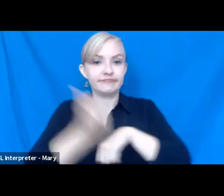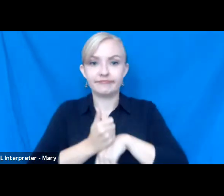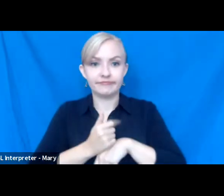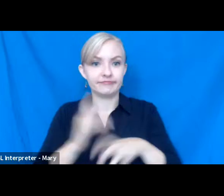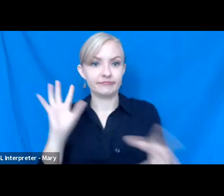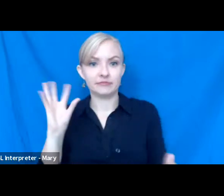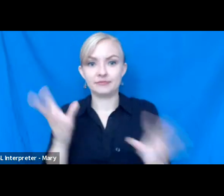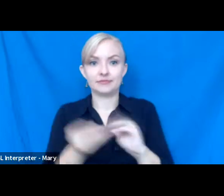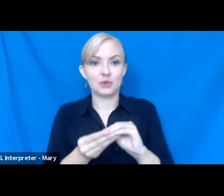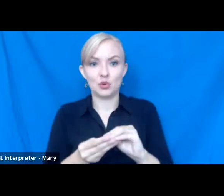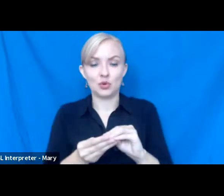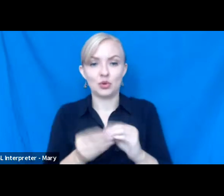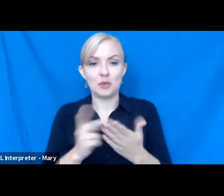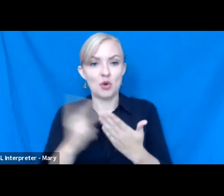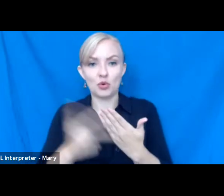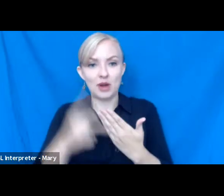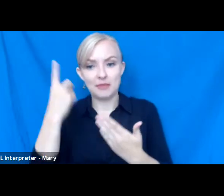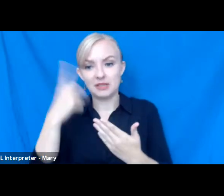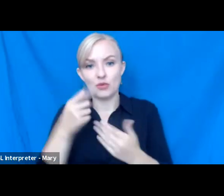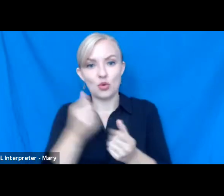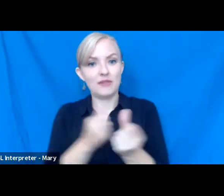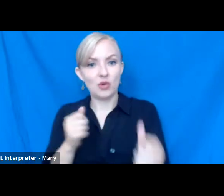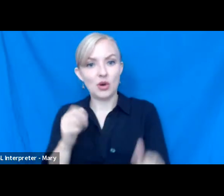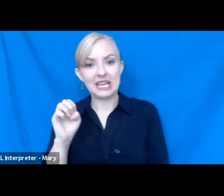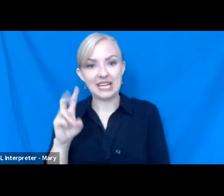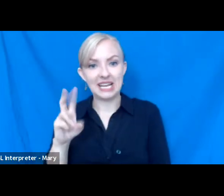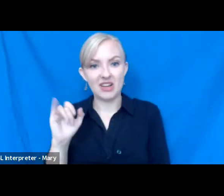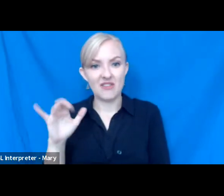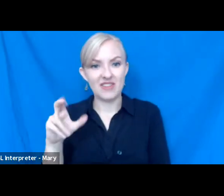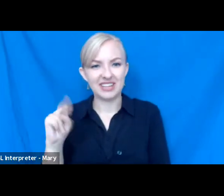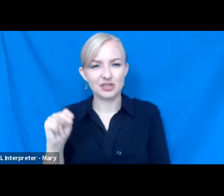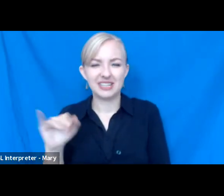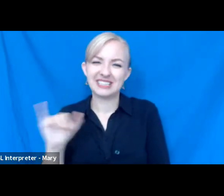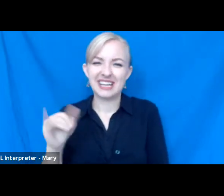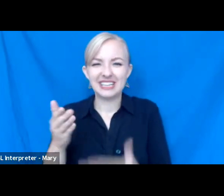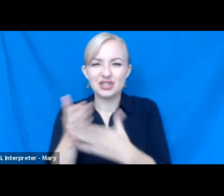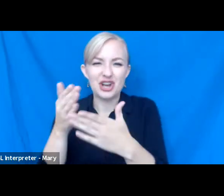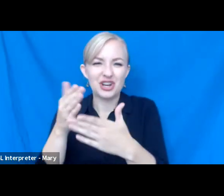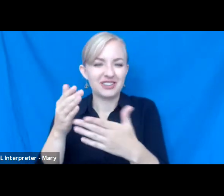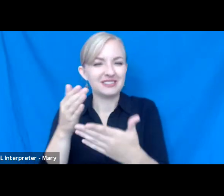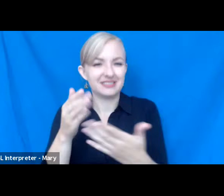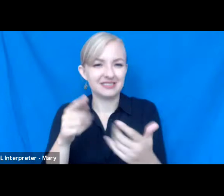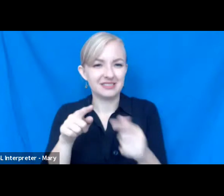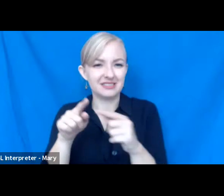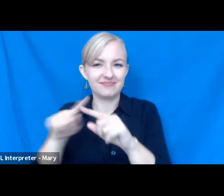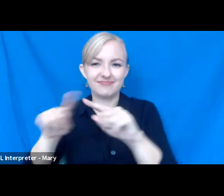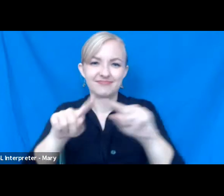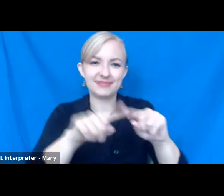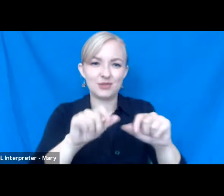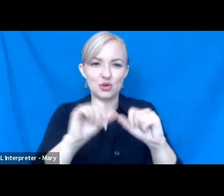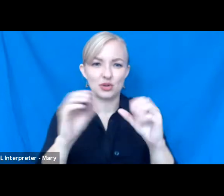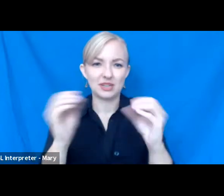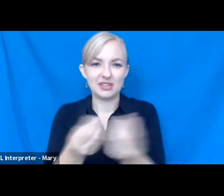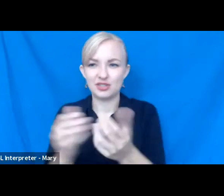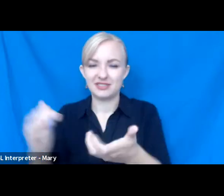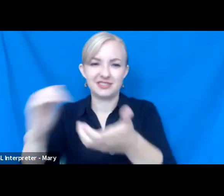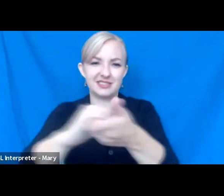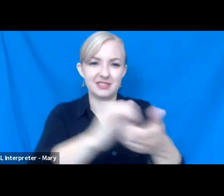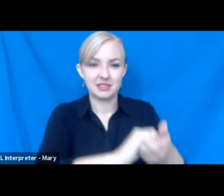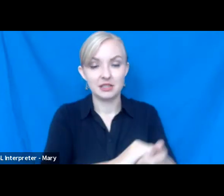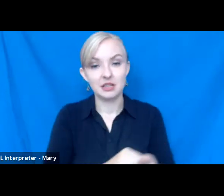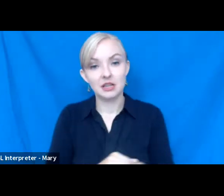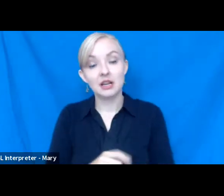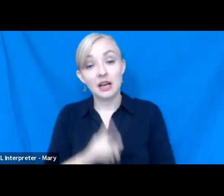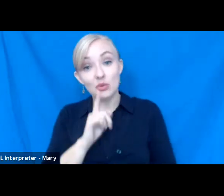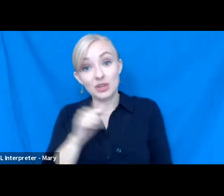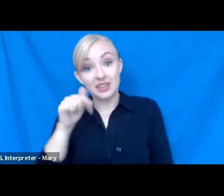or it's really been dispersed. And this has helped us and our partner, our sister agencies within the